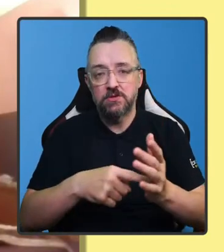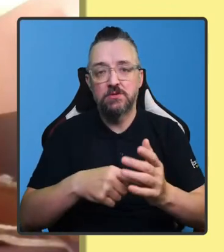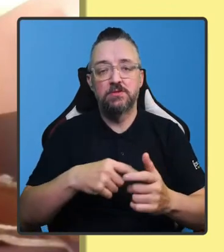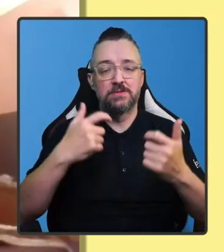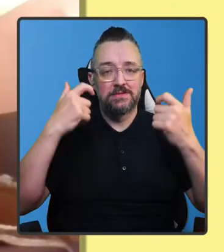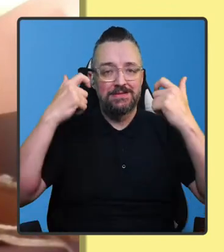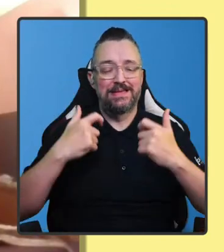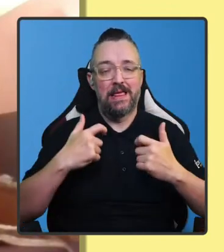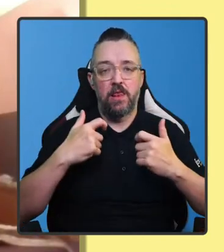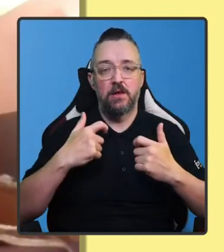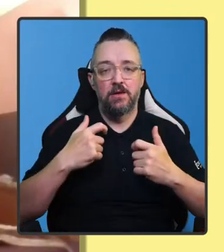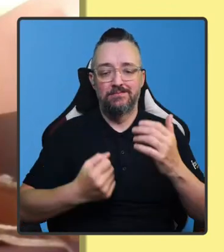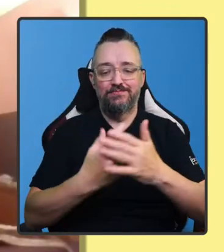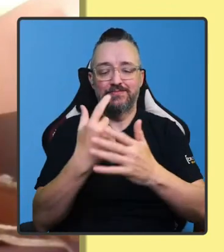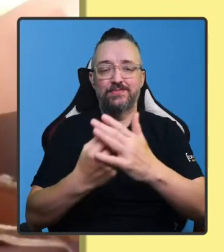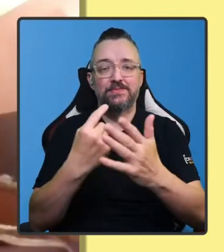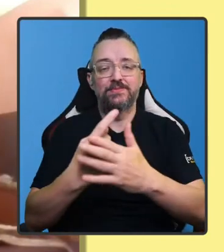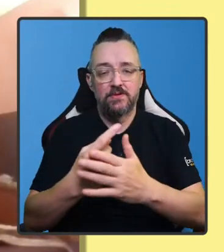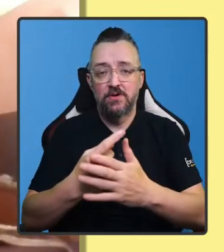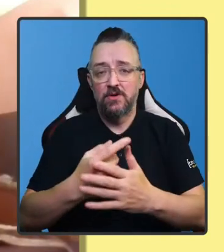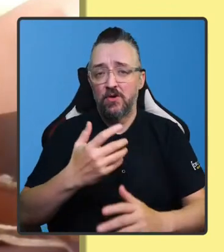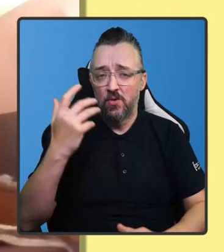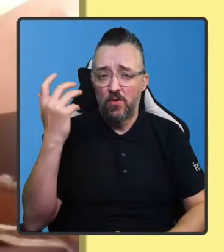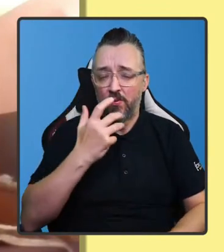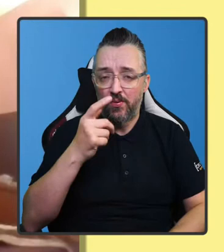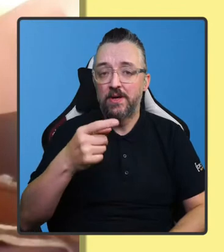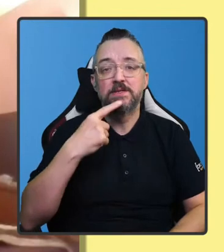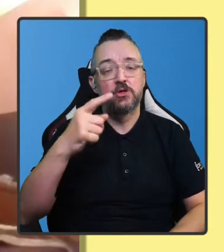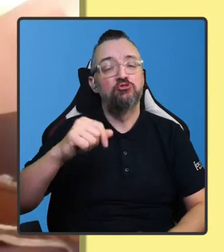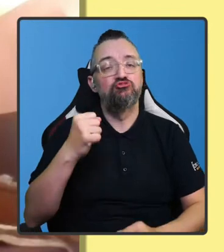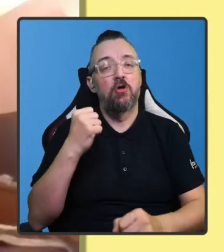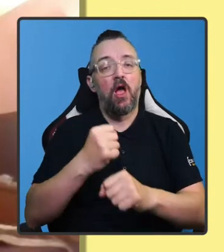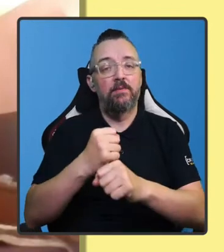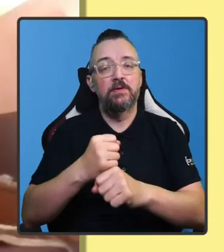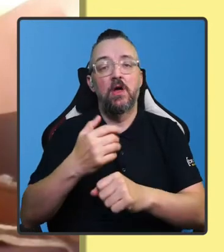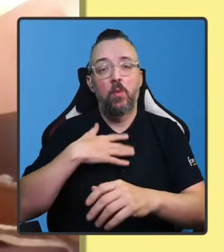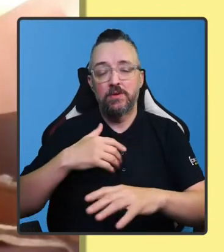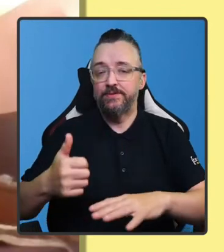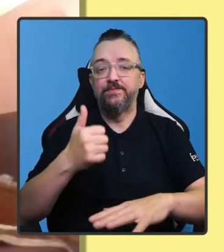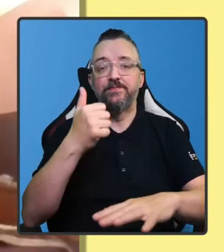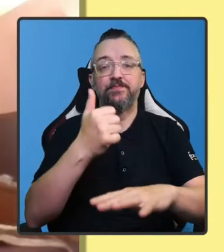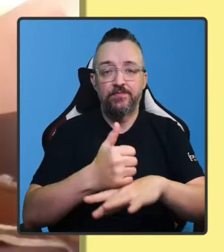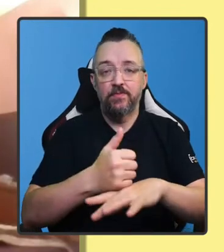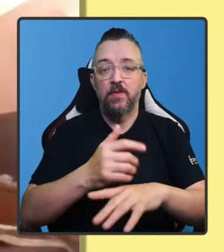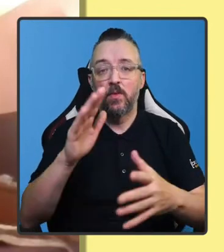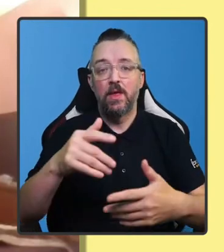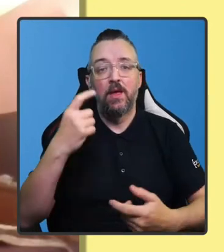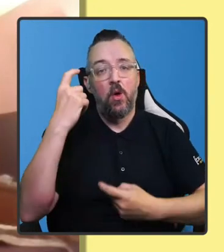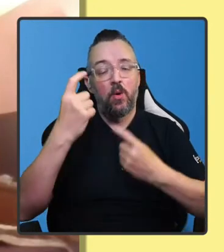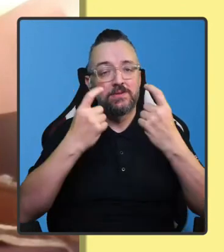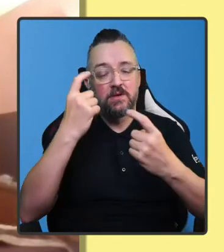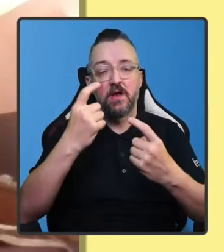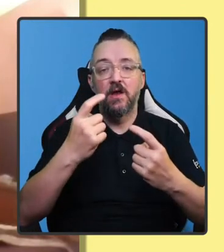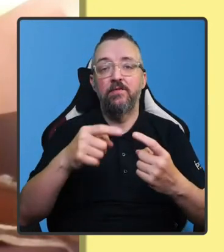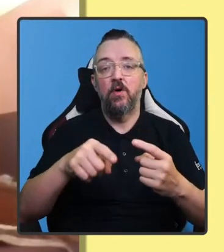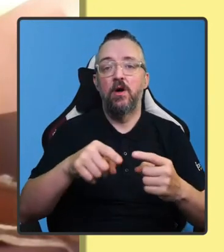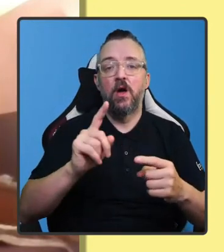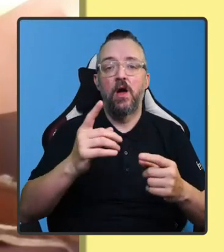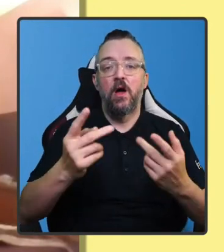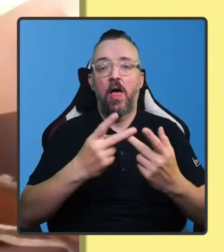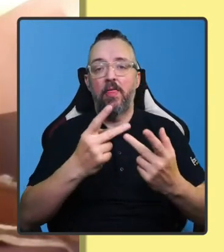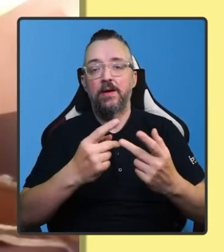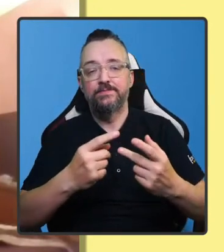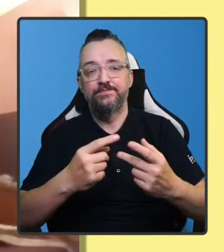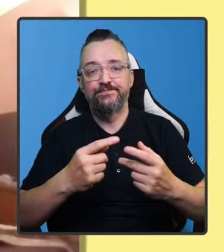effects. Conference proposes that the Scottish Government invoke the precautionary principle when considering the authorisation of pesticides and other potentially